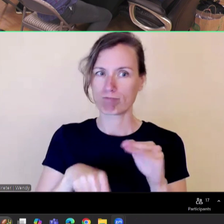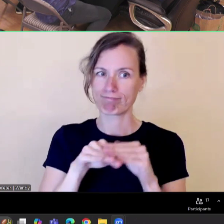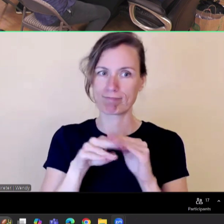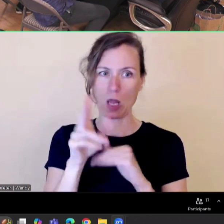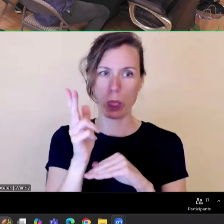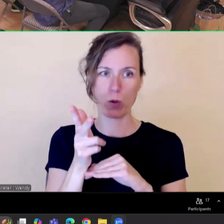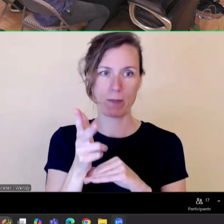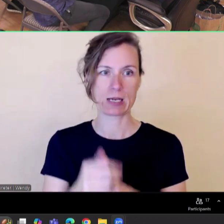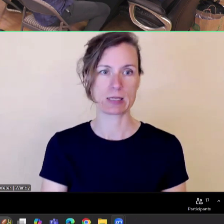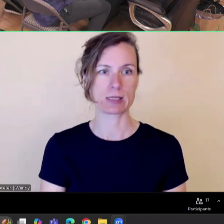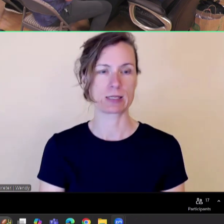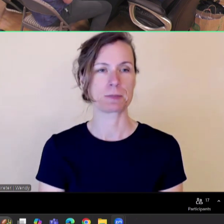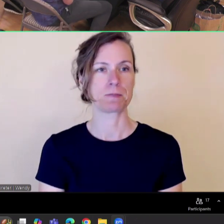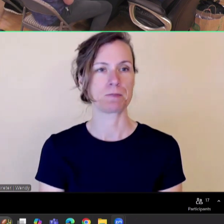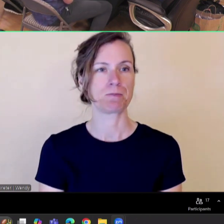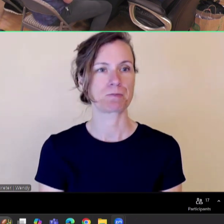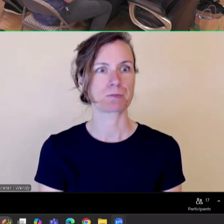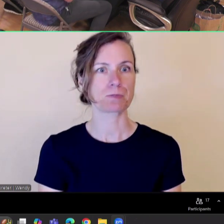minutes.